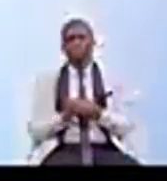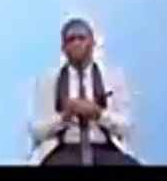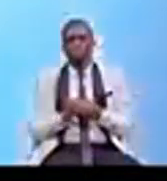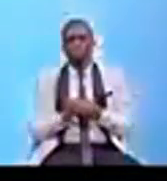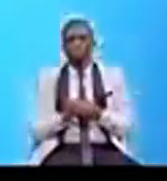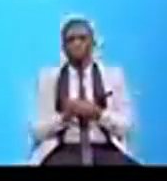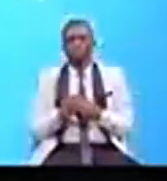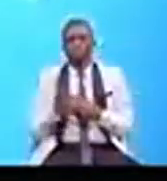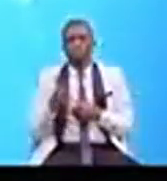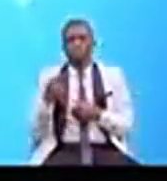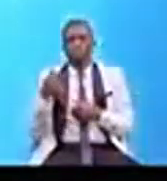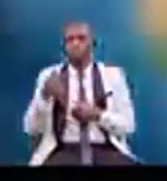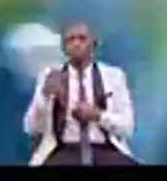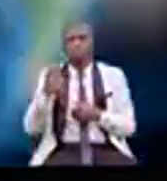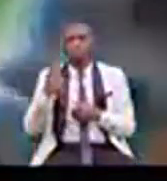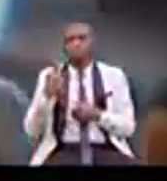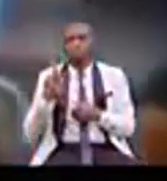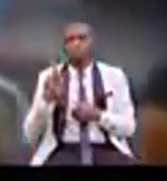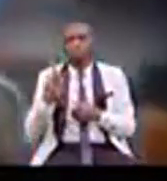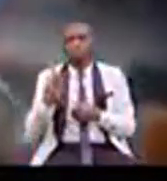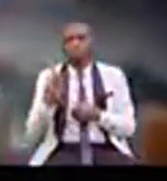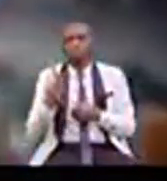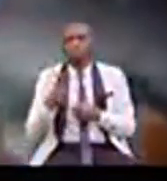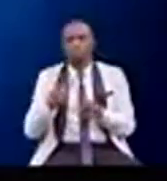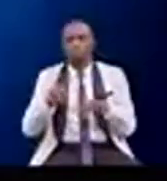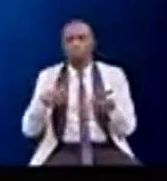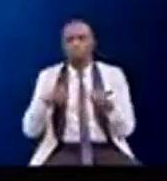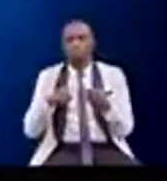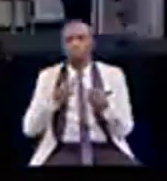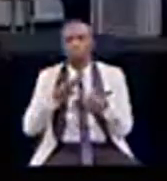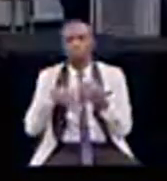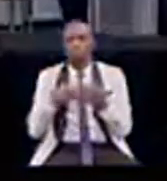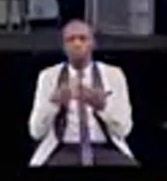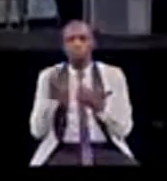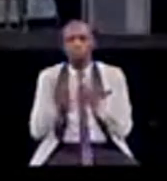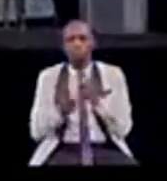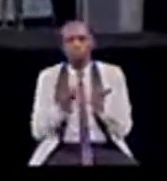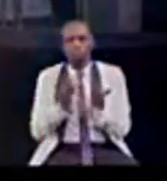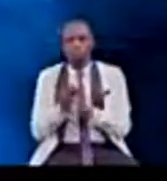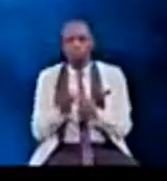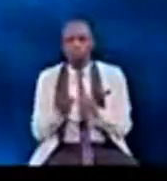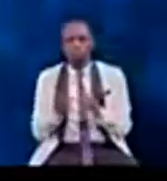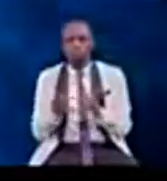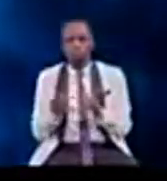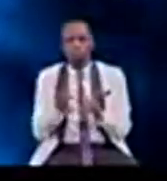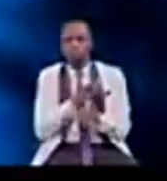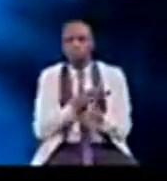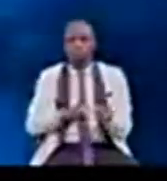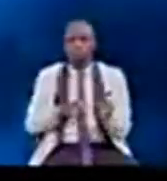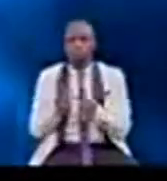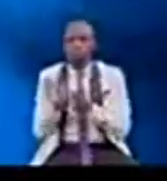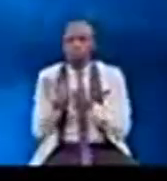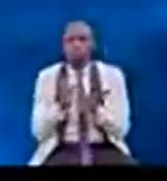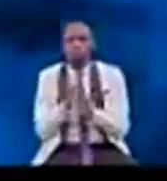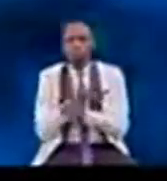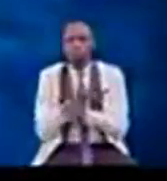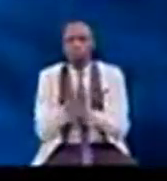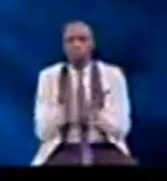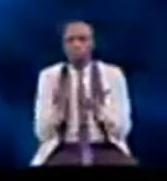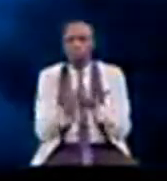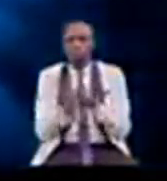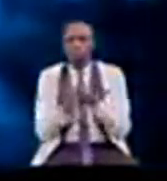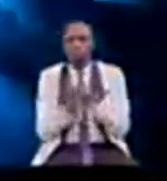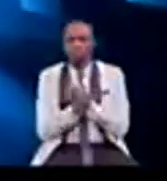The GCK needle goes across the globe with the unending thread of Christ Jesus, sowing salvation,